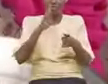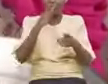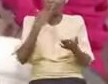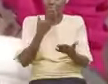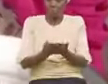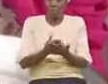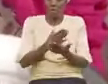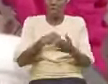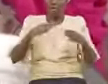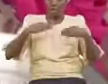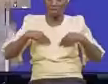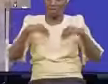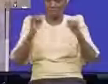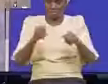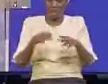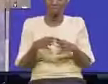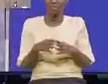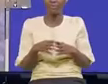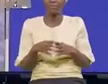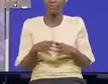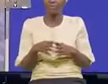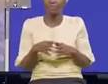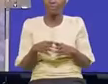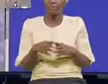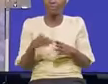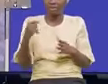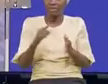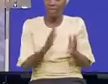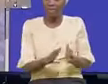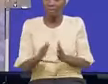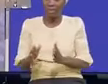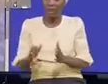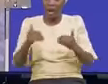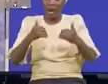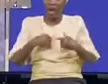Elle be dodo elesia dodo ala nyo e waje.